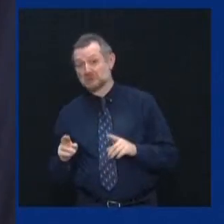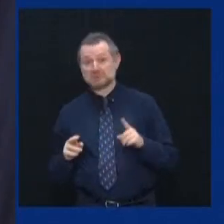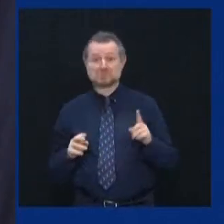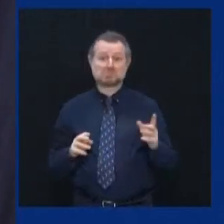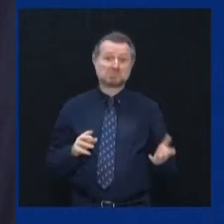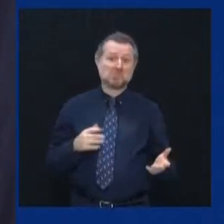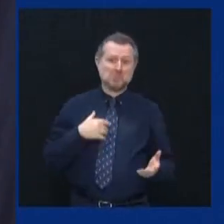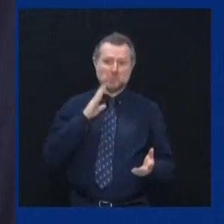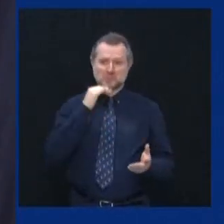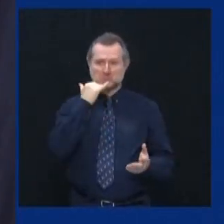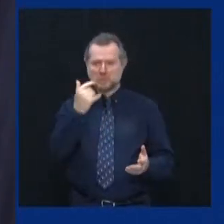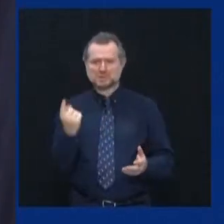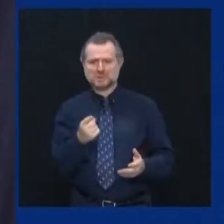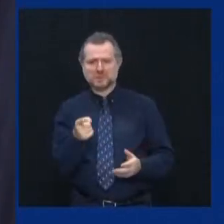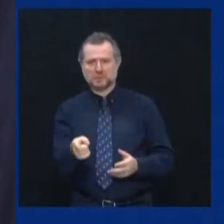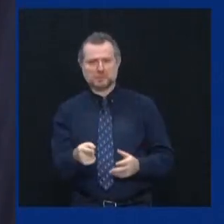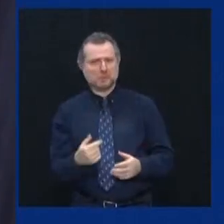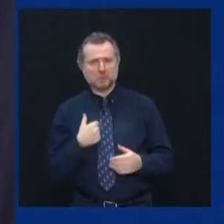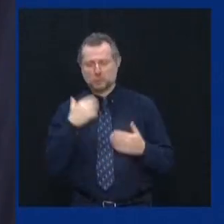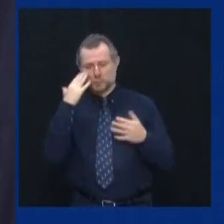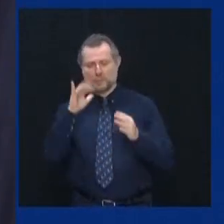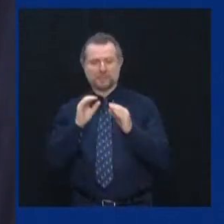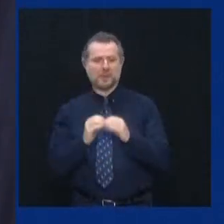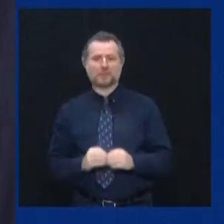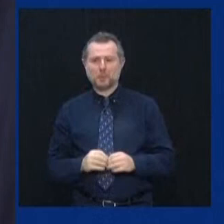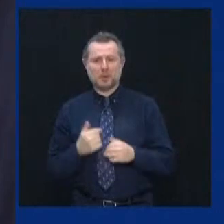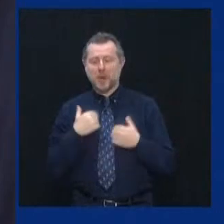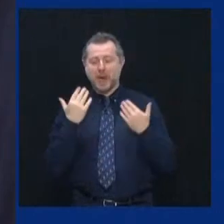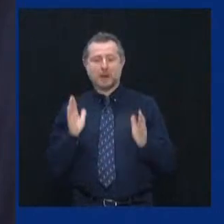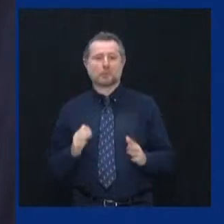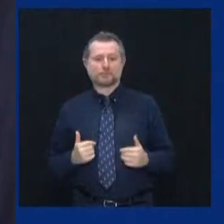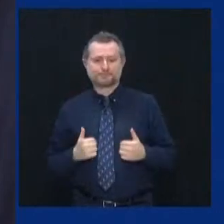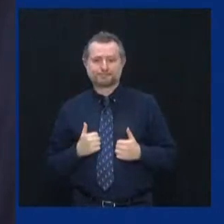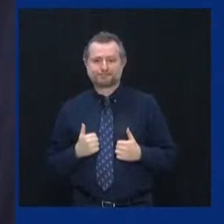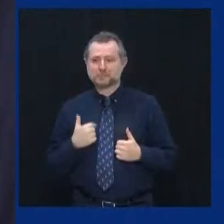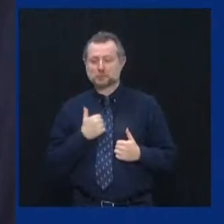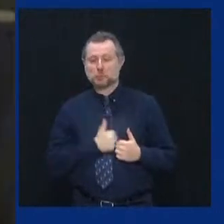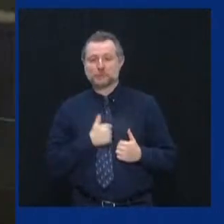back. I don't know the numbers off the top of my head for the counties, though. I'm sorry.